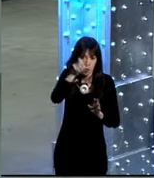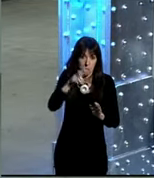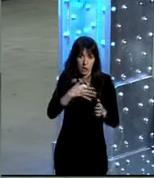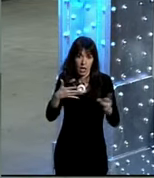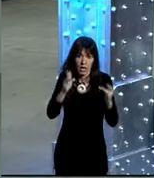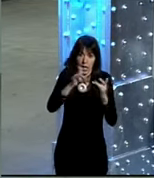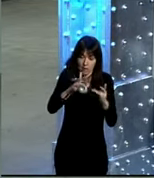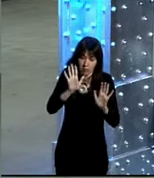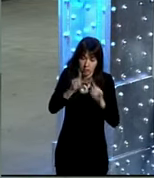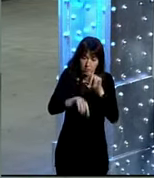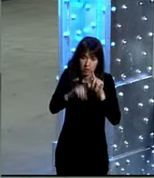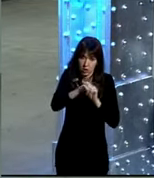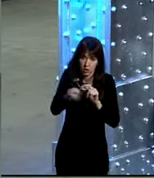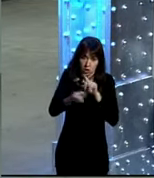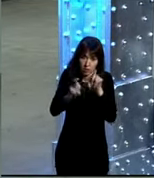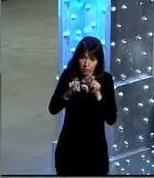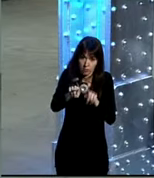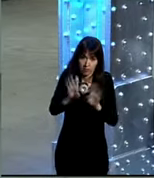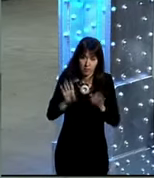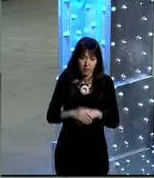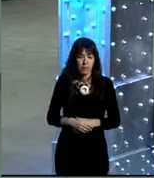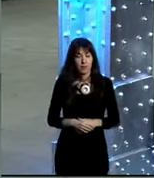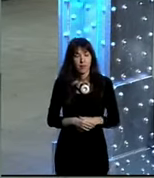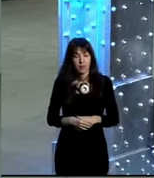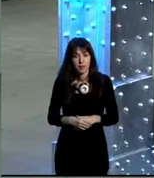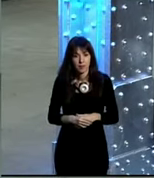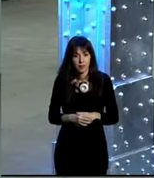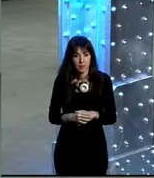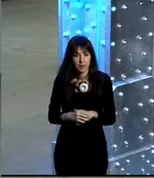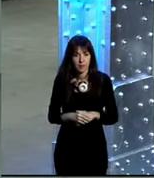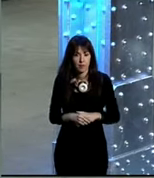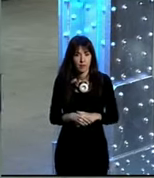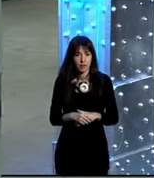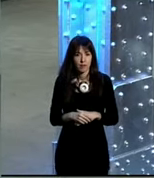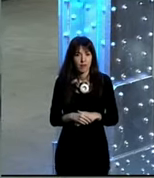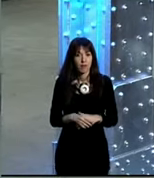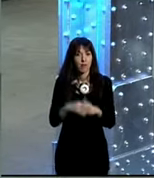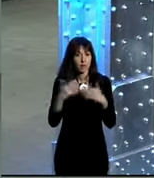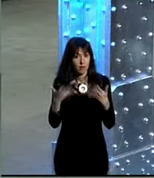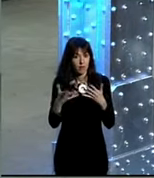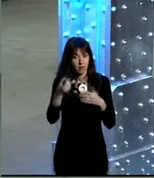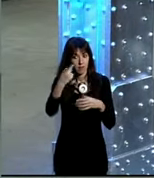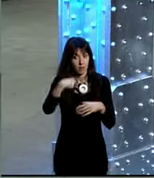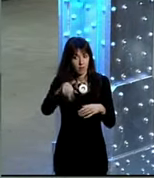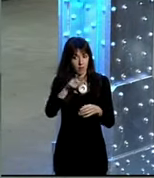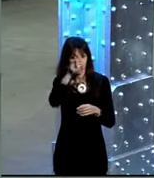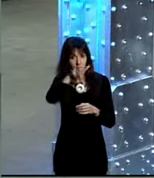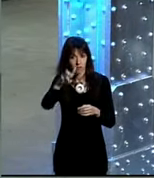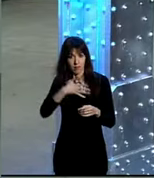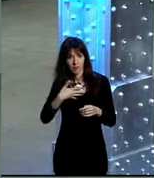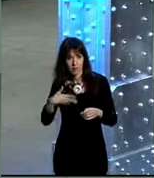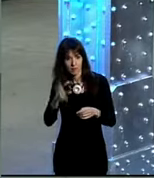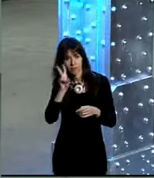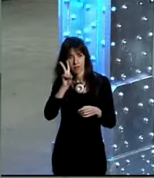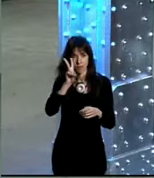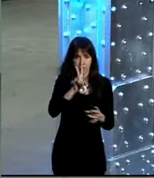today. For us, the only way to have the audience agree to be reached is to make sure that the content we provide is